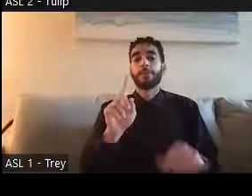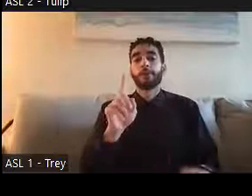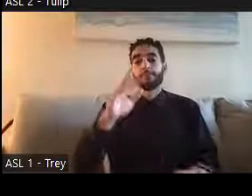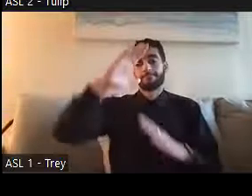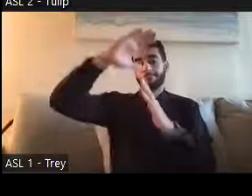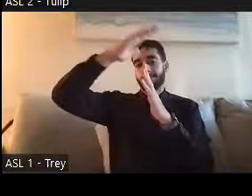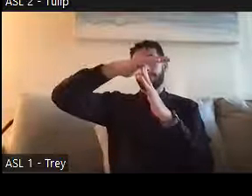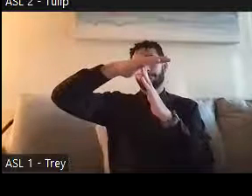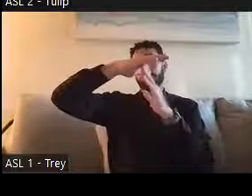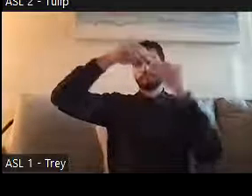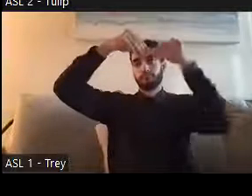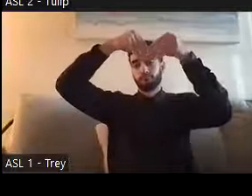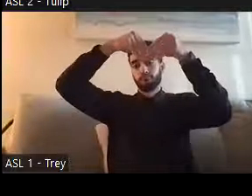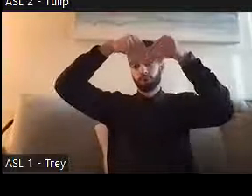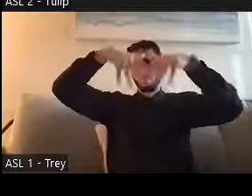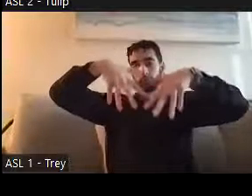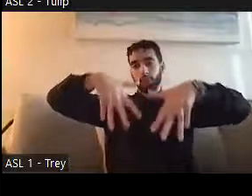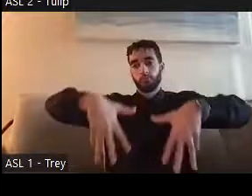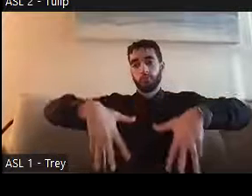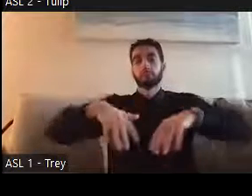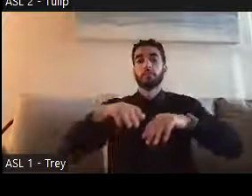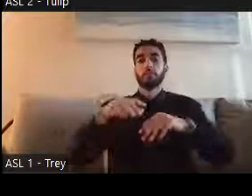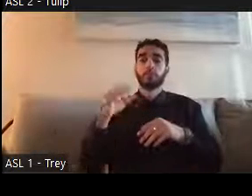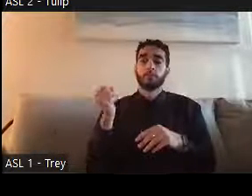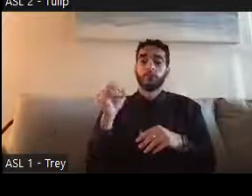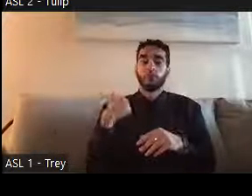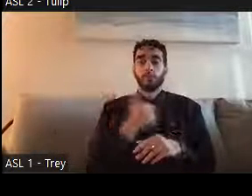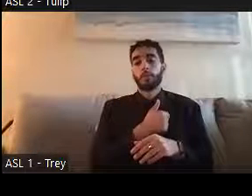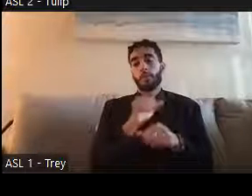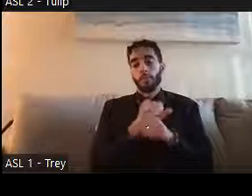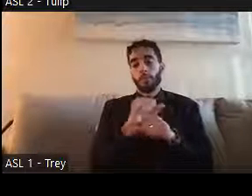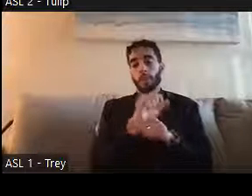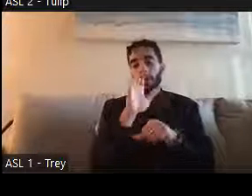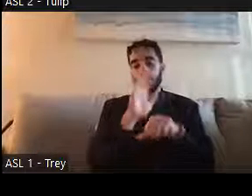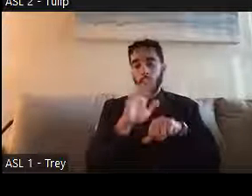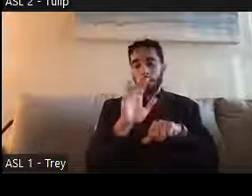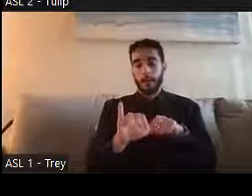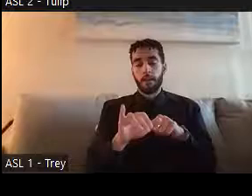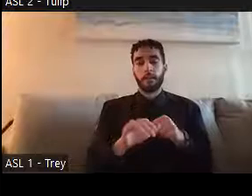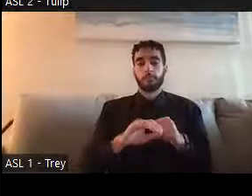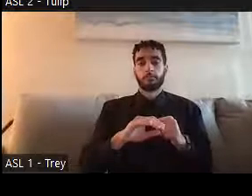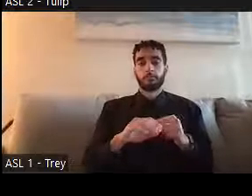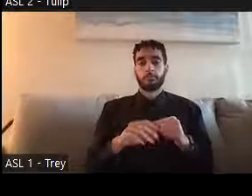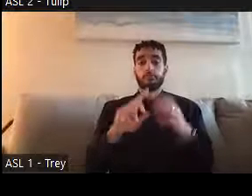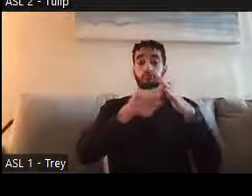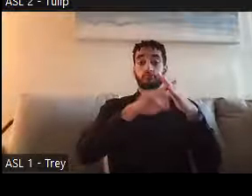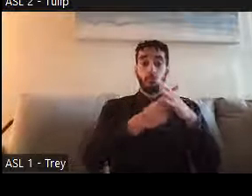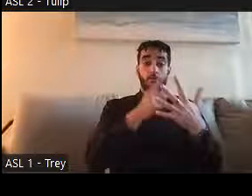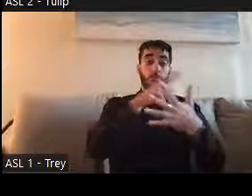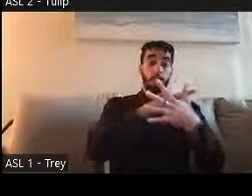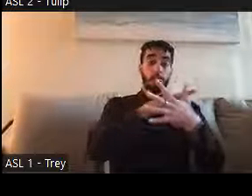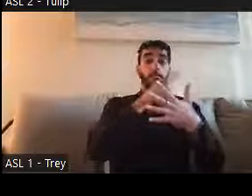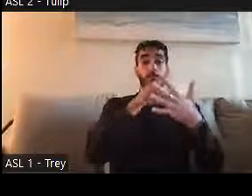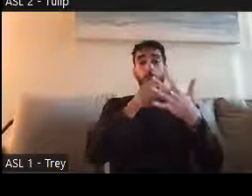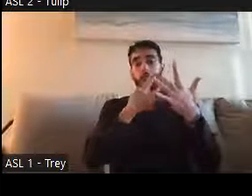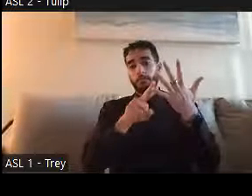It's bottom up and top down. So we're working on that top-down approach by establishing the state's first no wrong